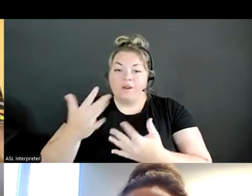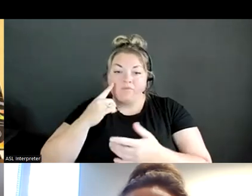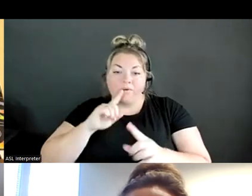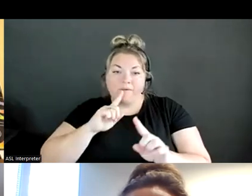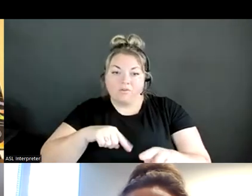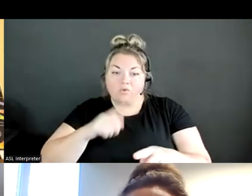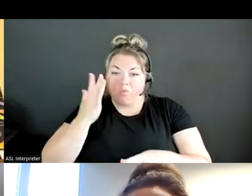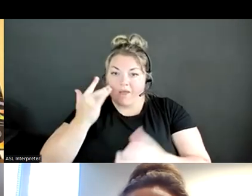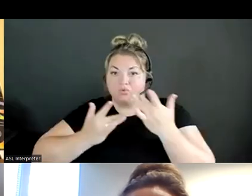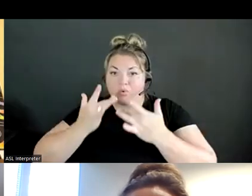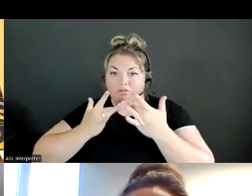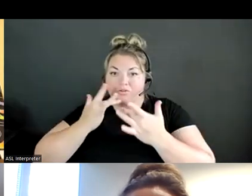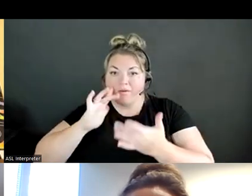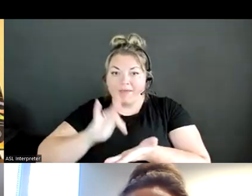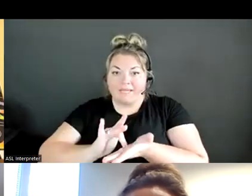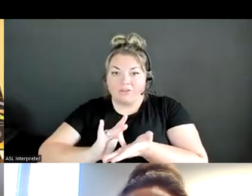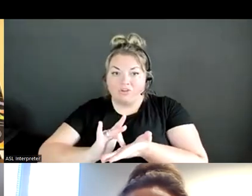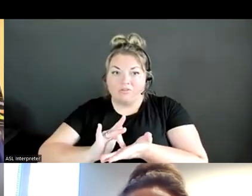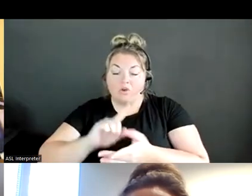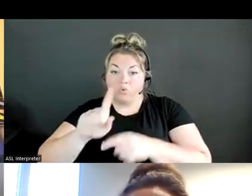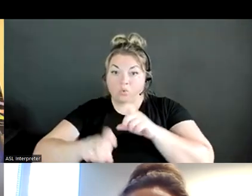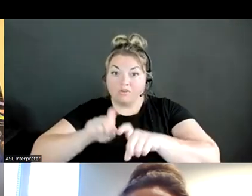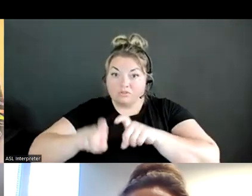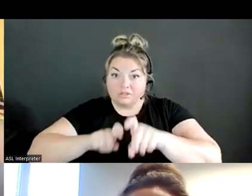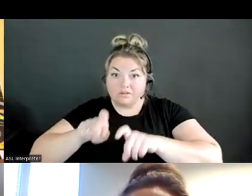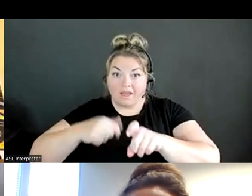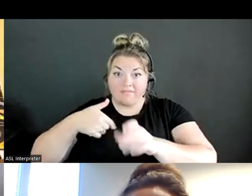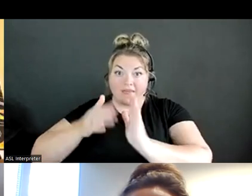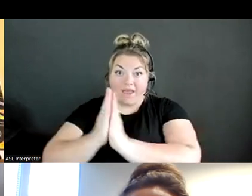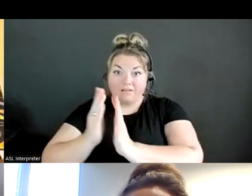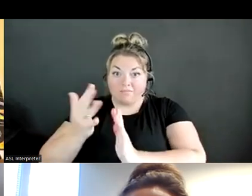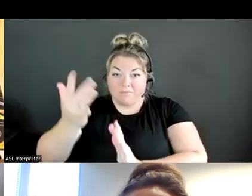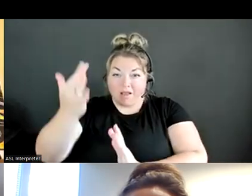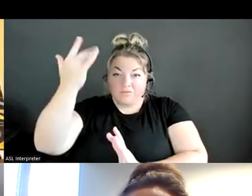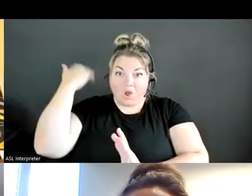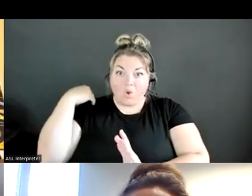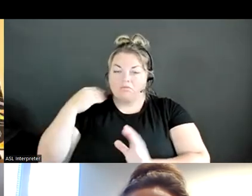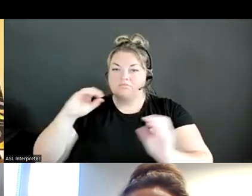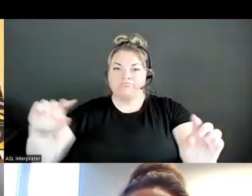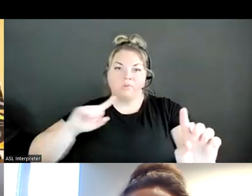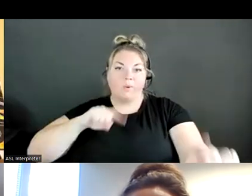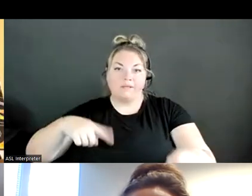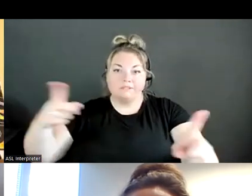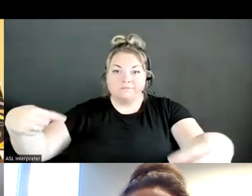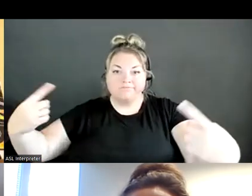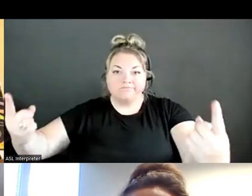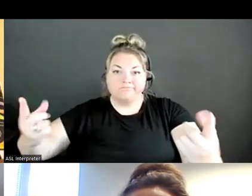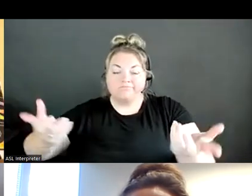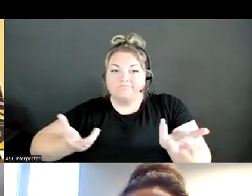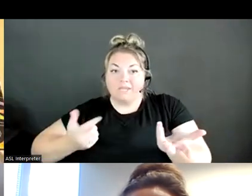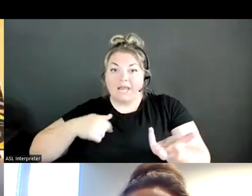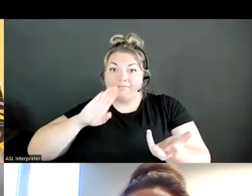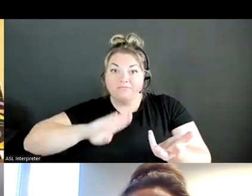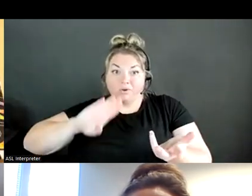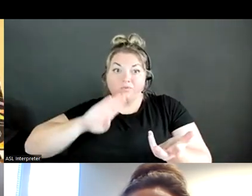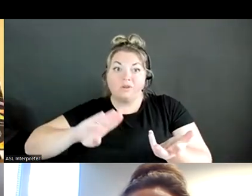medications. Questions that I have asked months ago still have not been answered. And I'm getting frustrated,